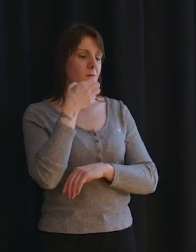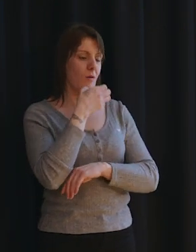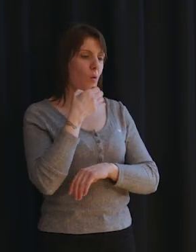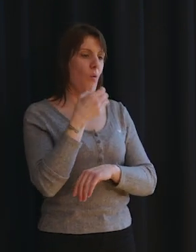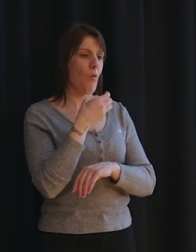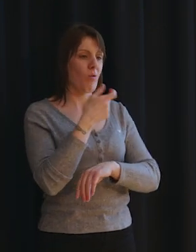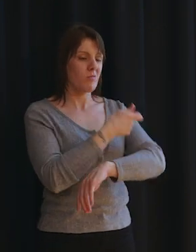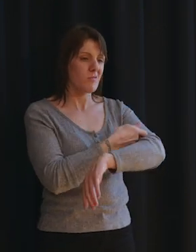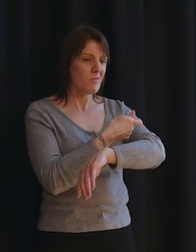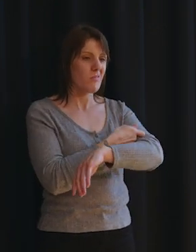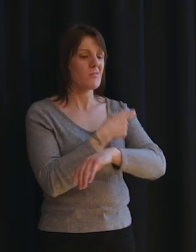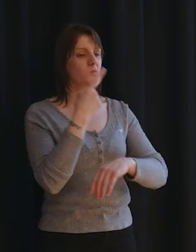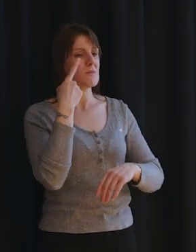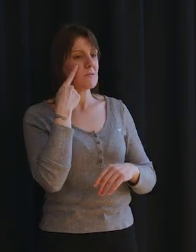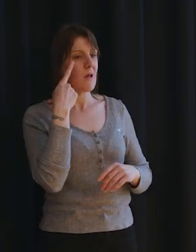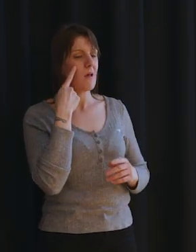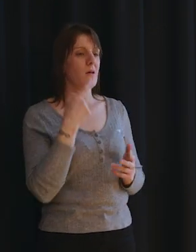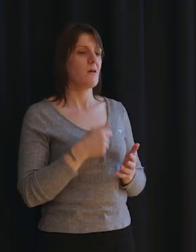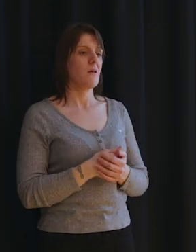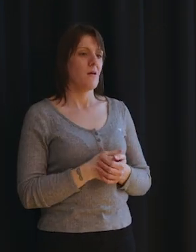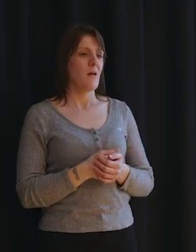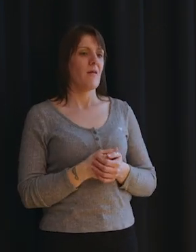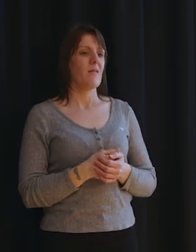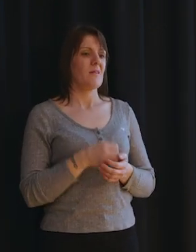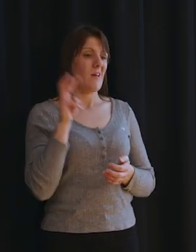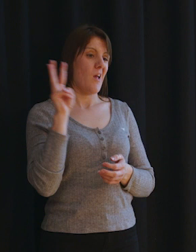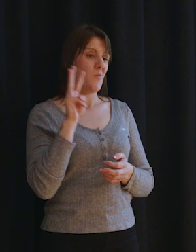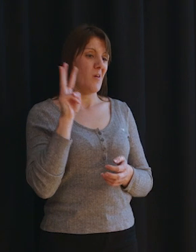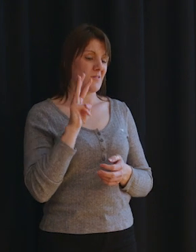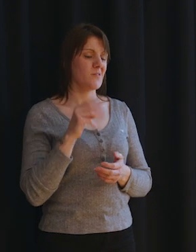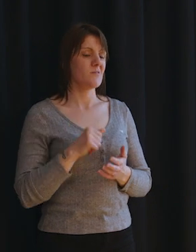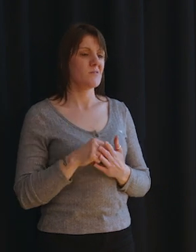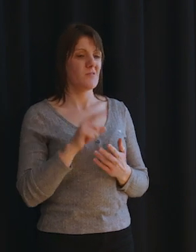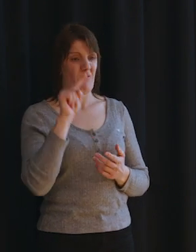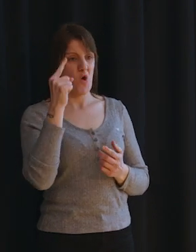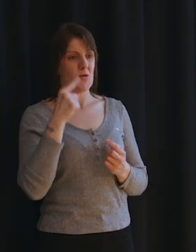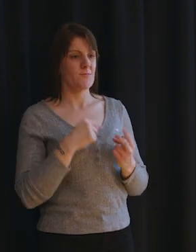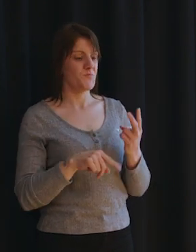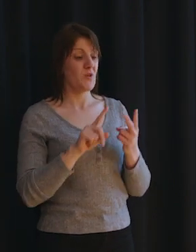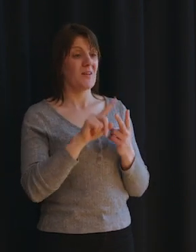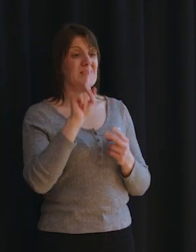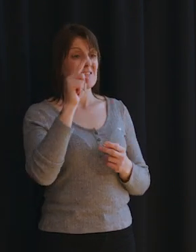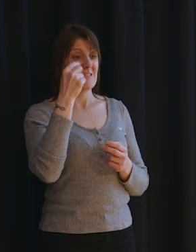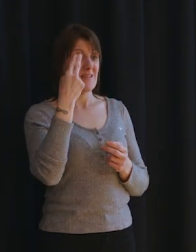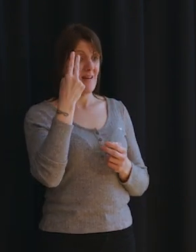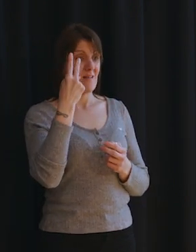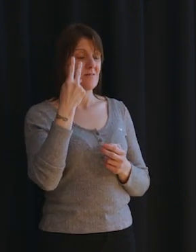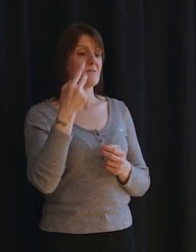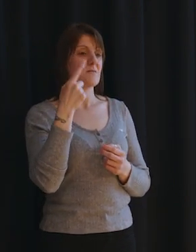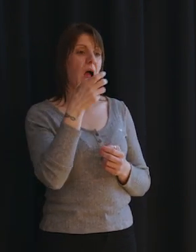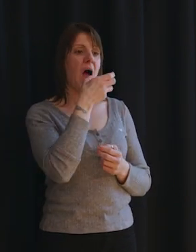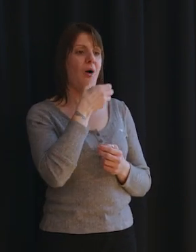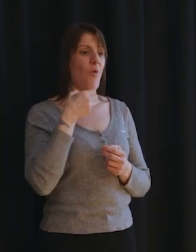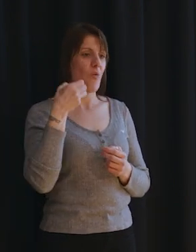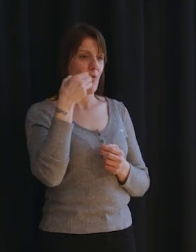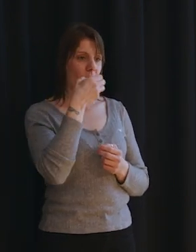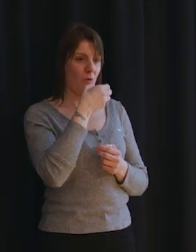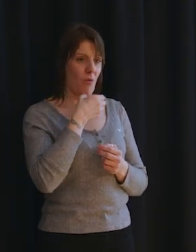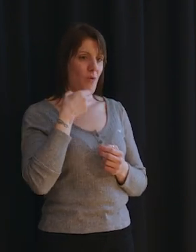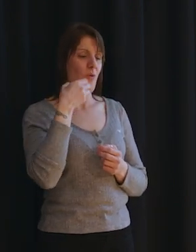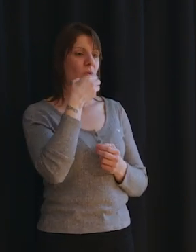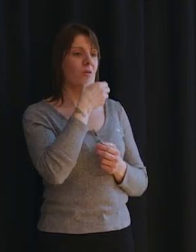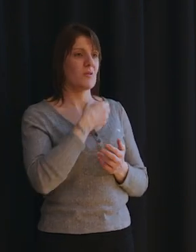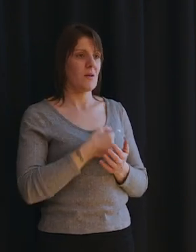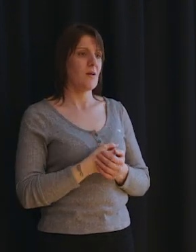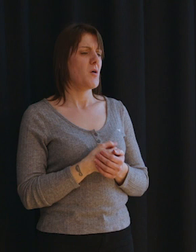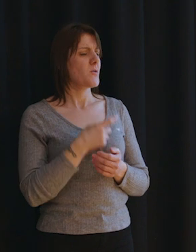is what we see most referral for, and alcohol is the second. Now, in terms of young people, we don't see many young people